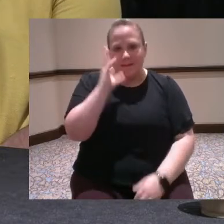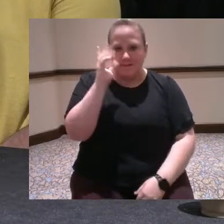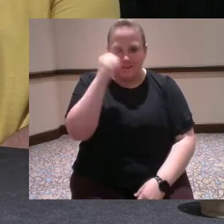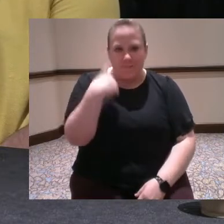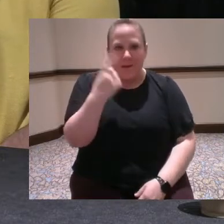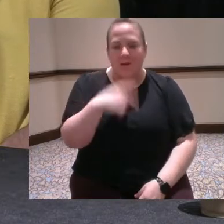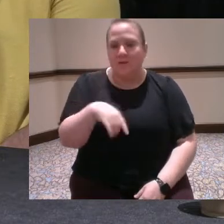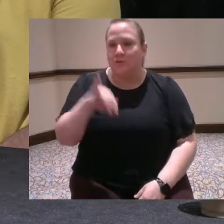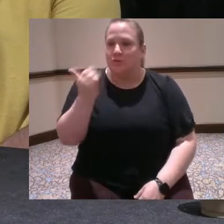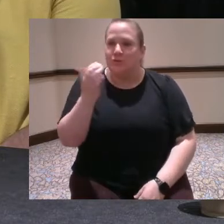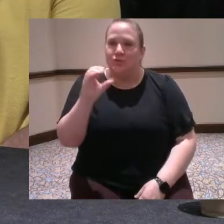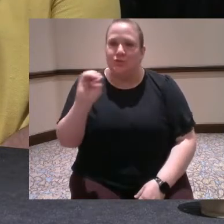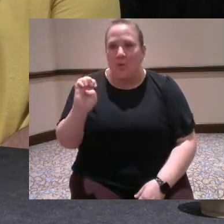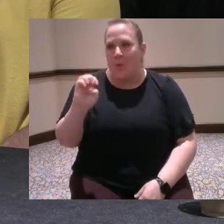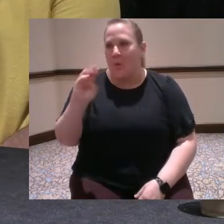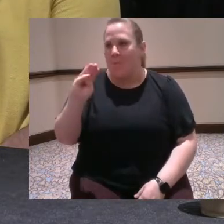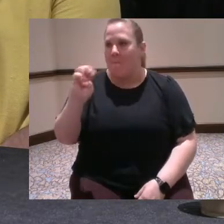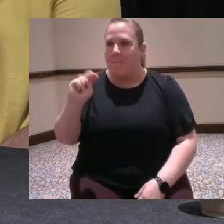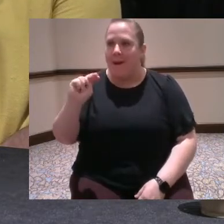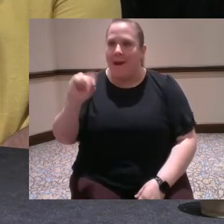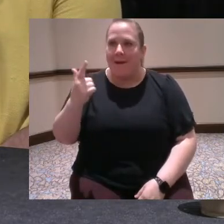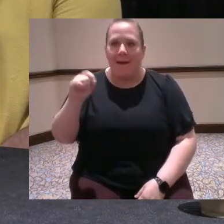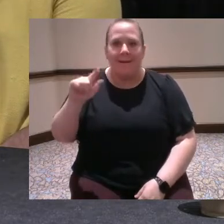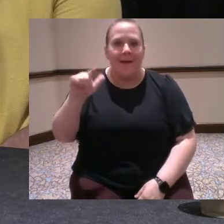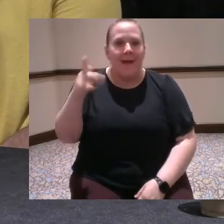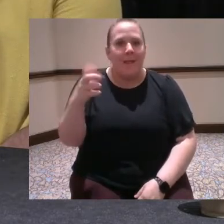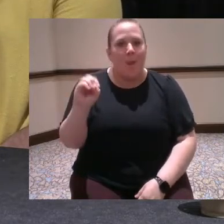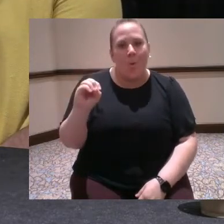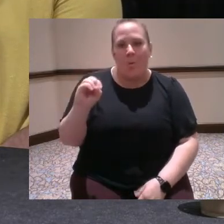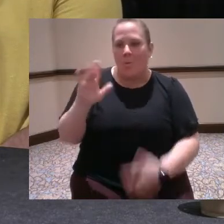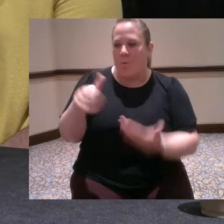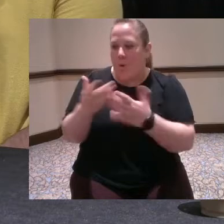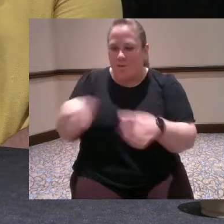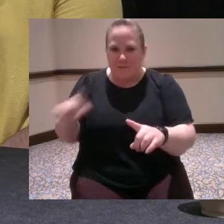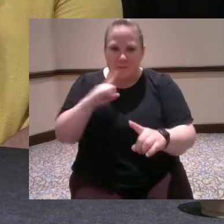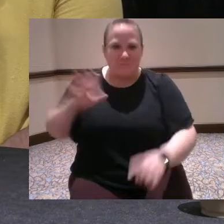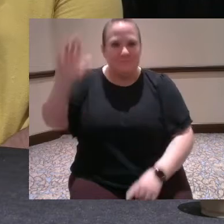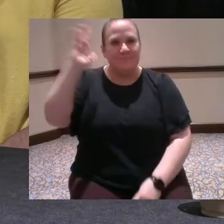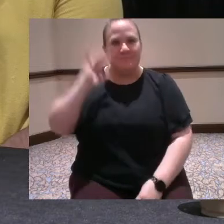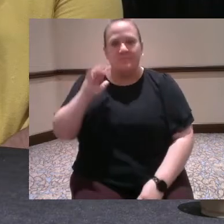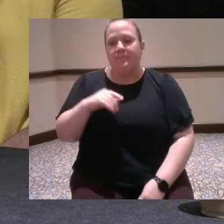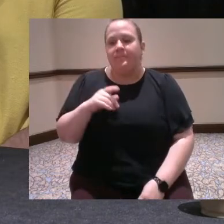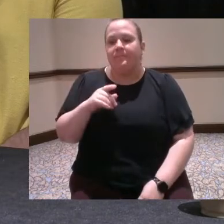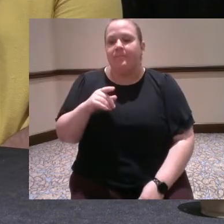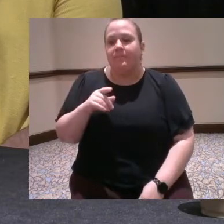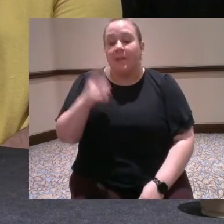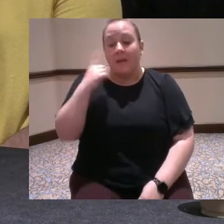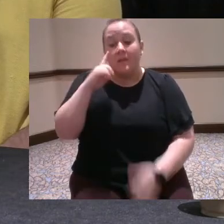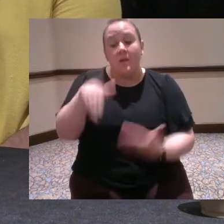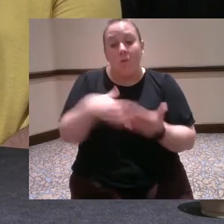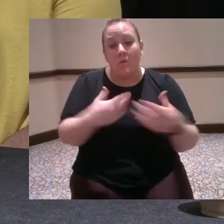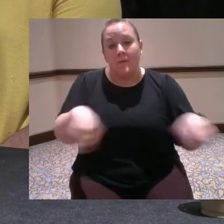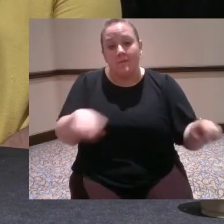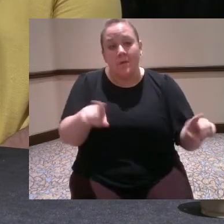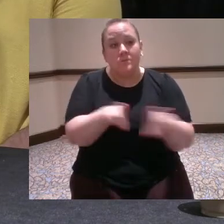Joe Manganiello, you know, you name it. They're in there from those days. And also, I think we're all committed